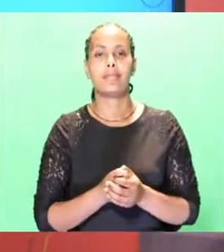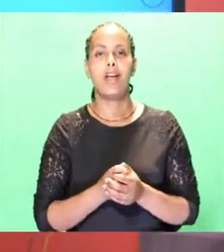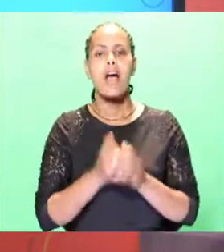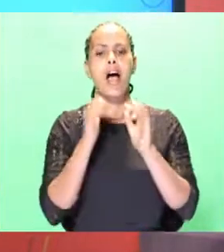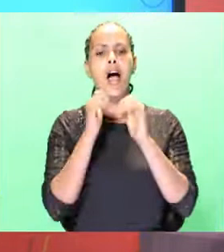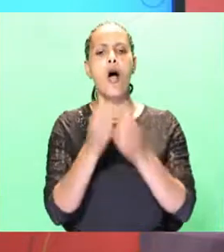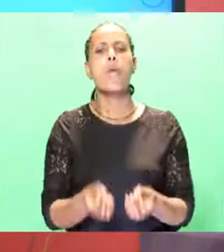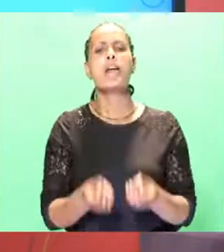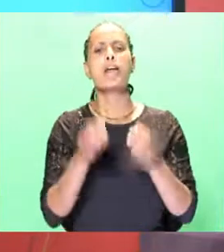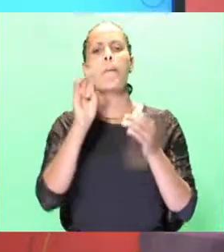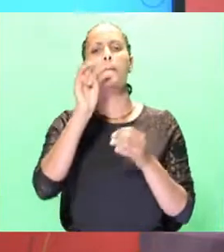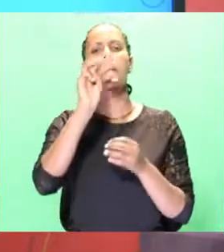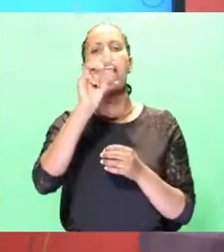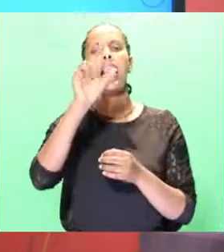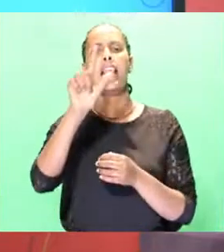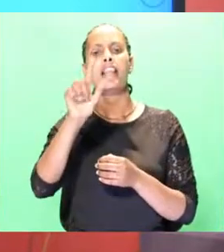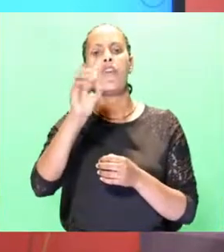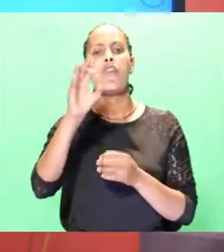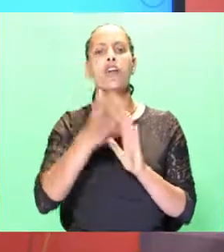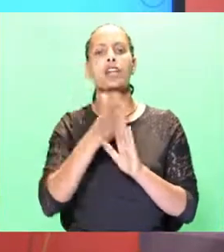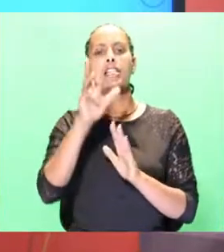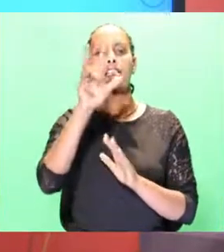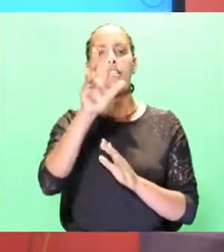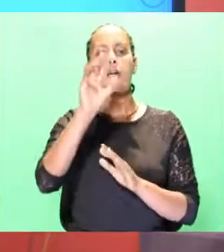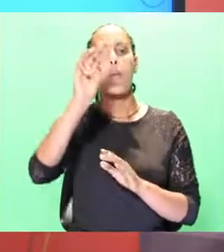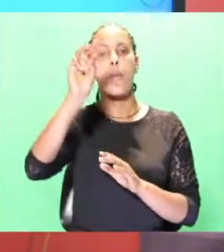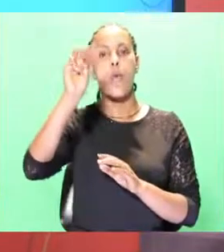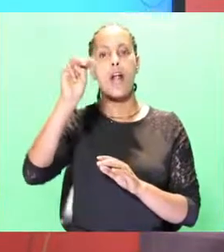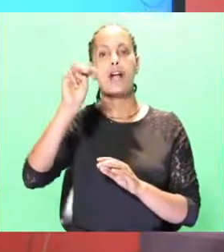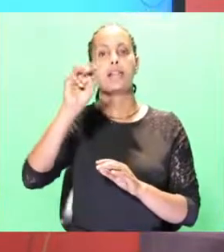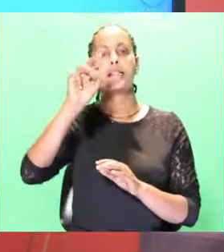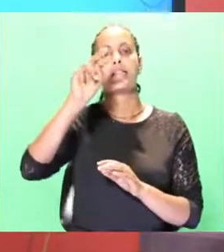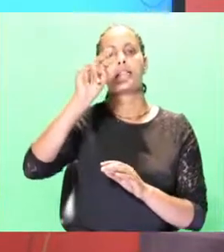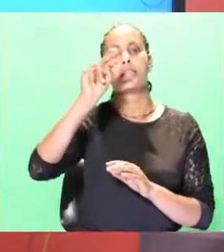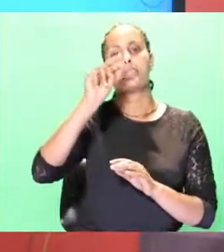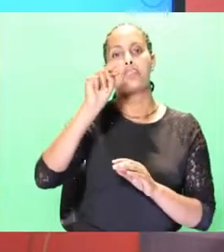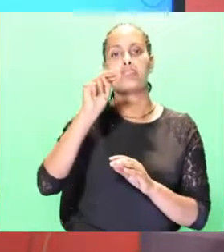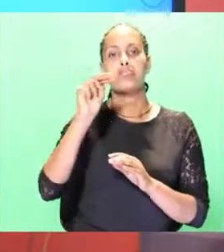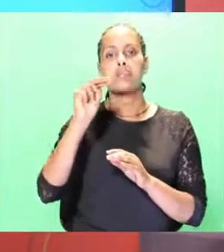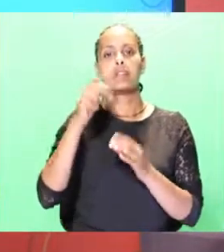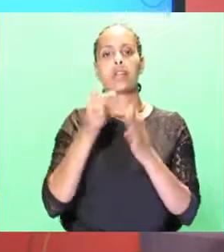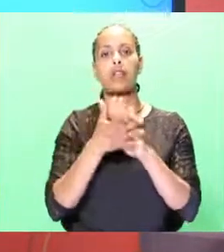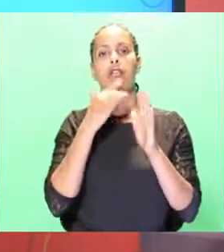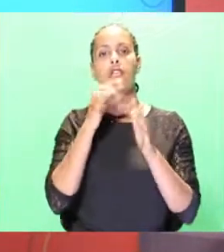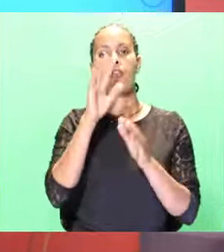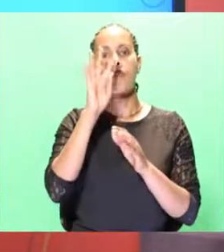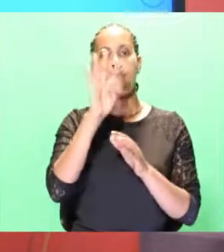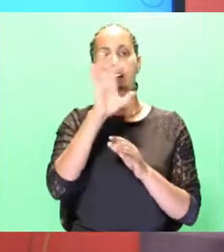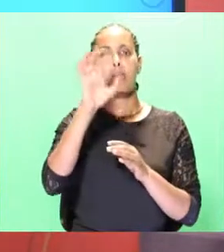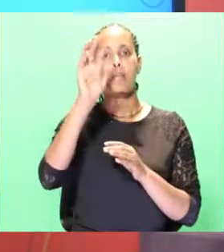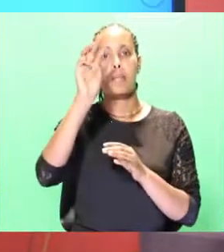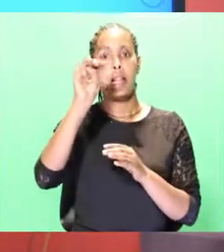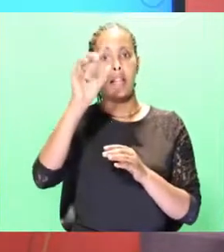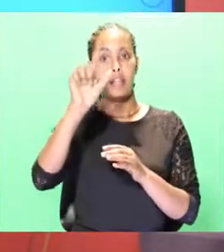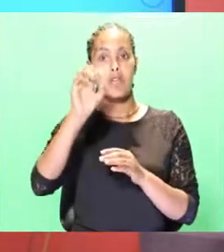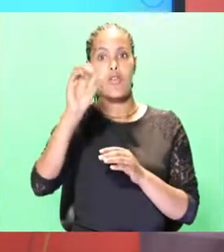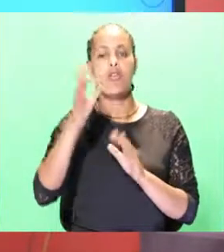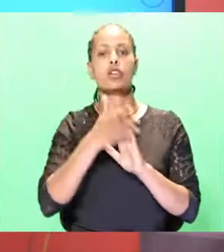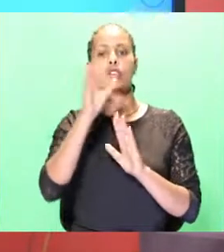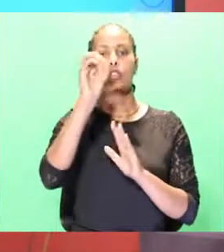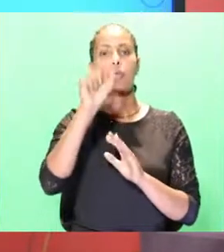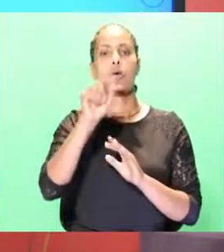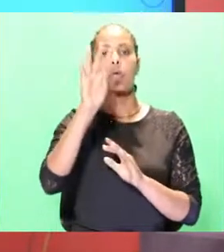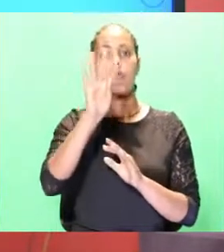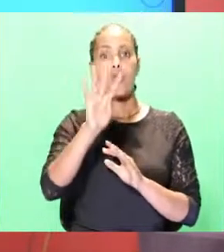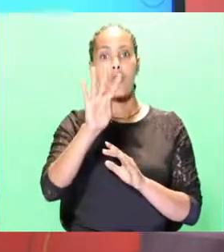How many milliliters of 3 molar sulfuric acid are needed to make 450 milliliter of